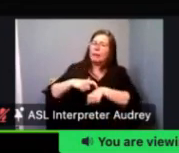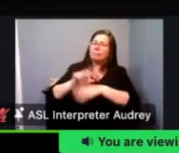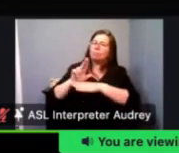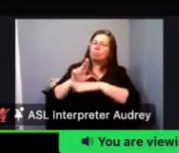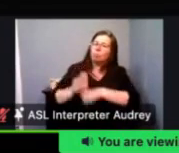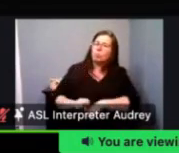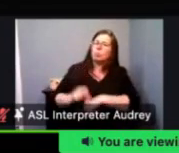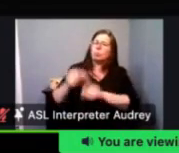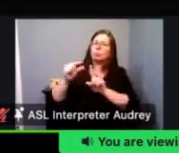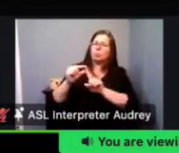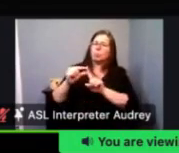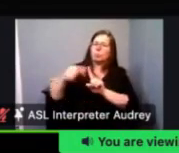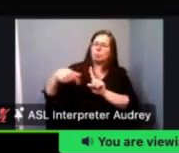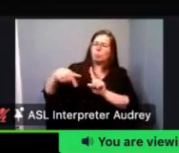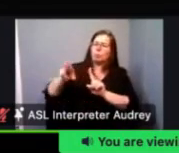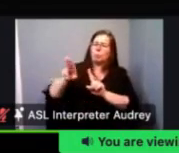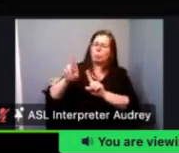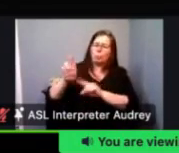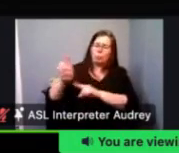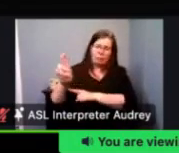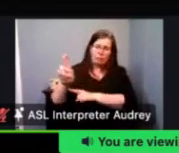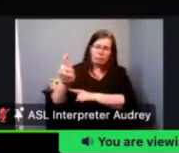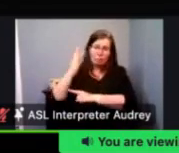to, because that was just a word that